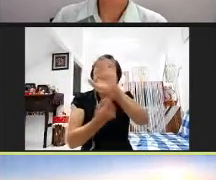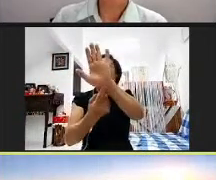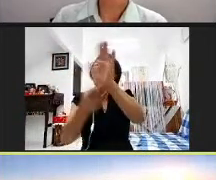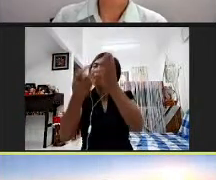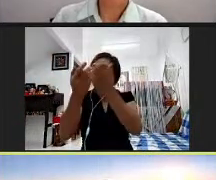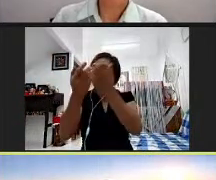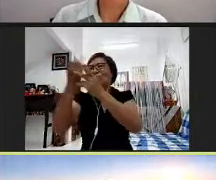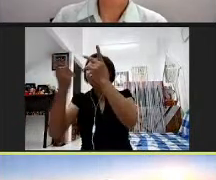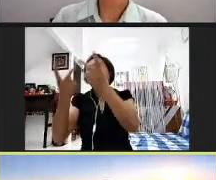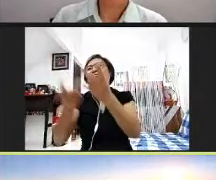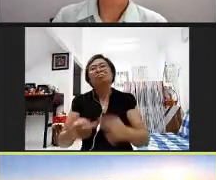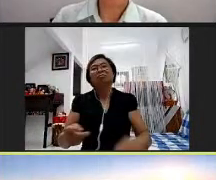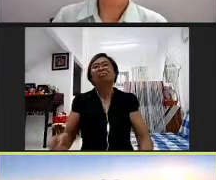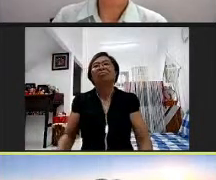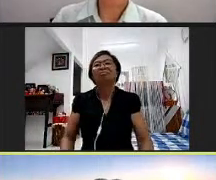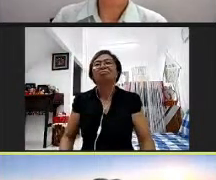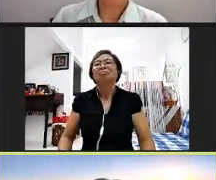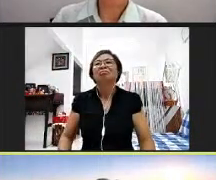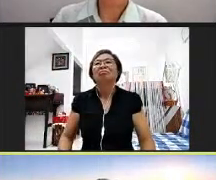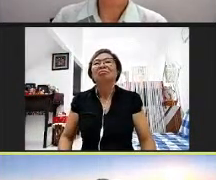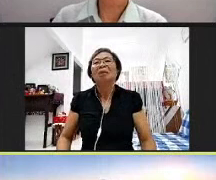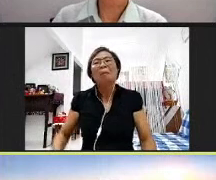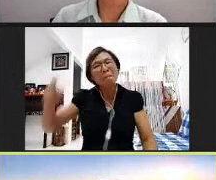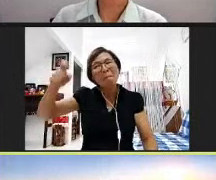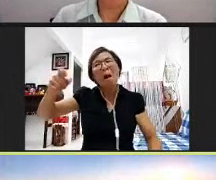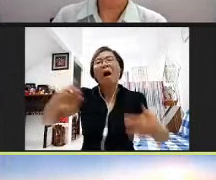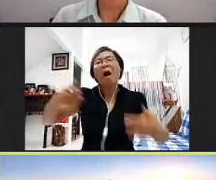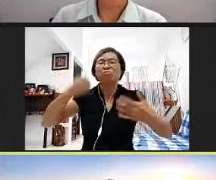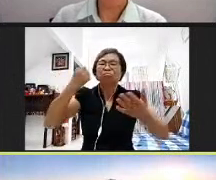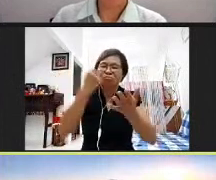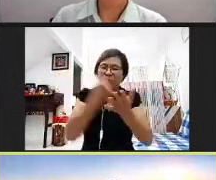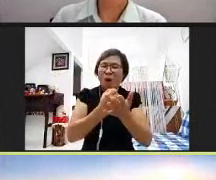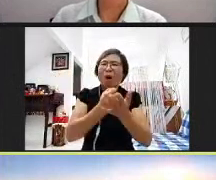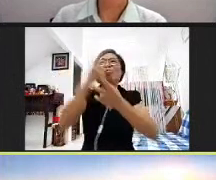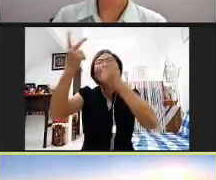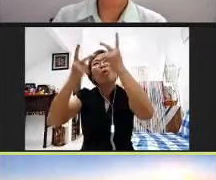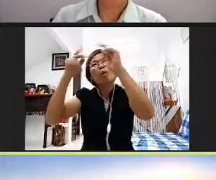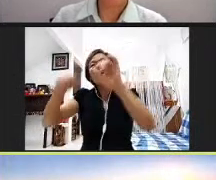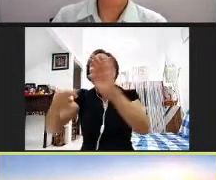more movement restrictions without this COVID certificate.